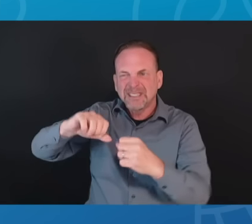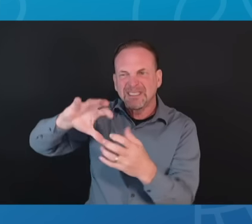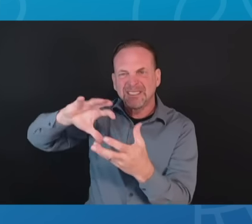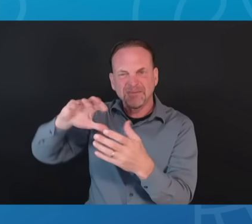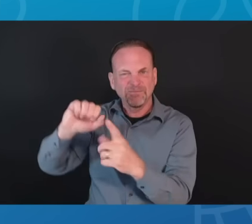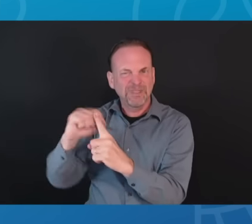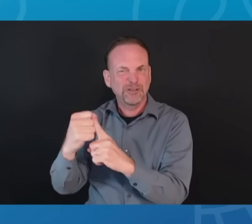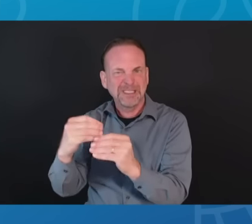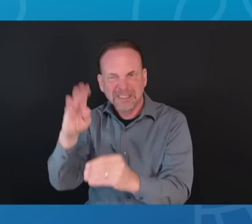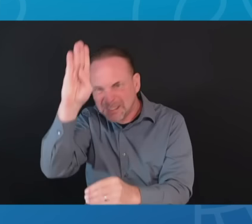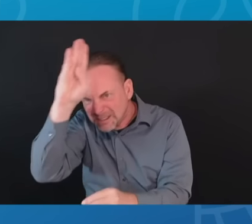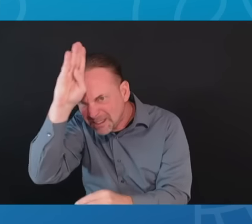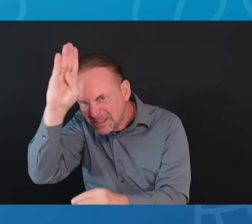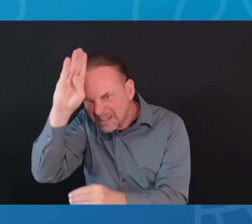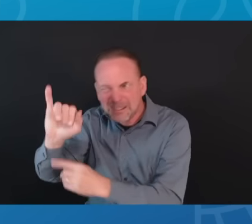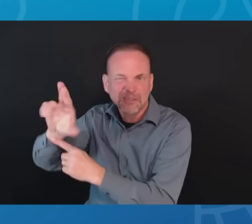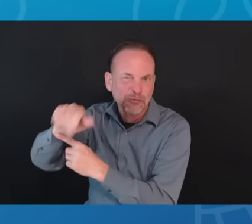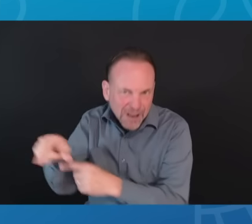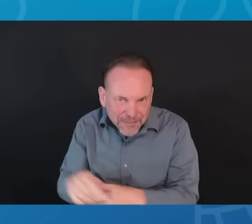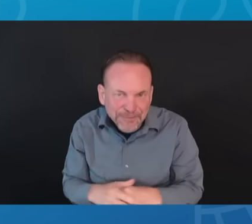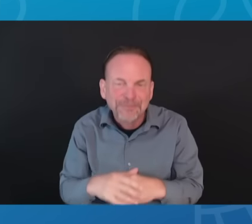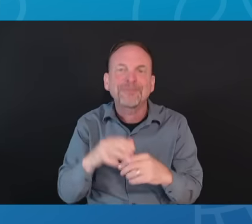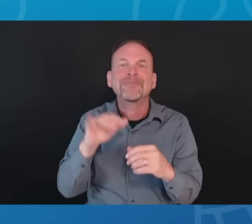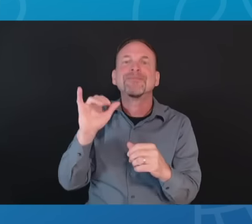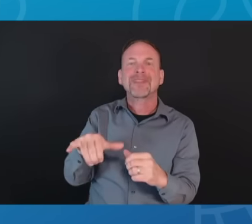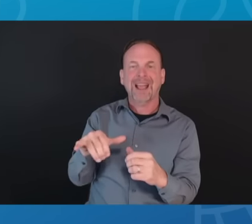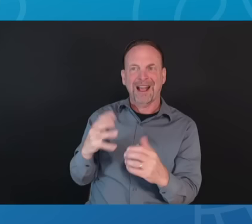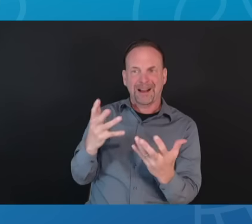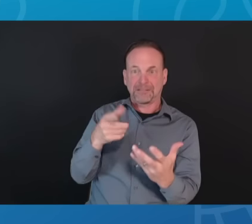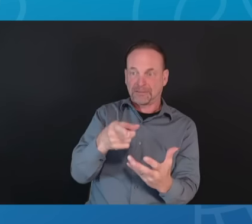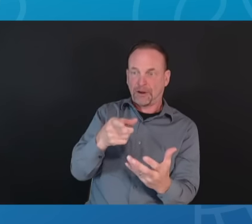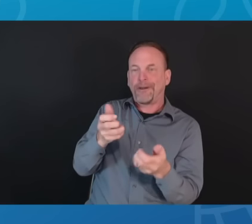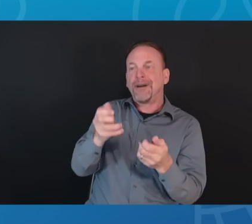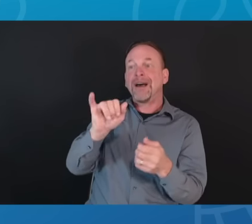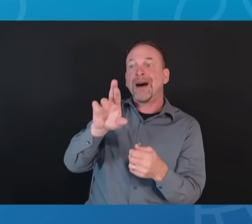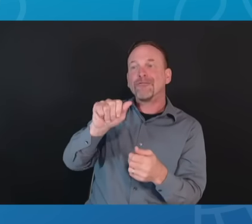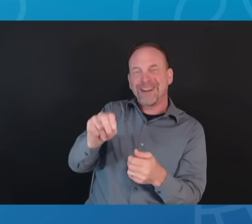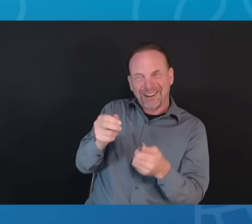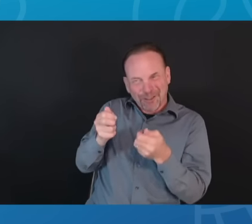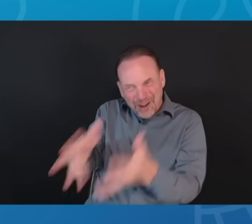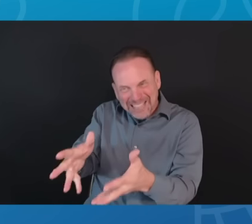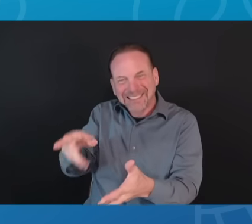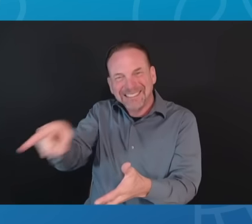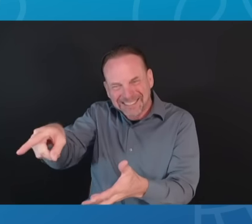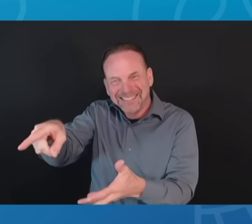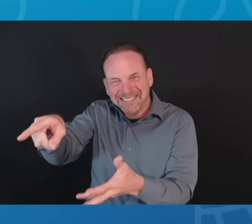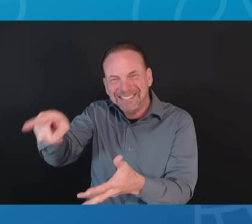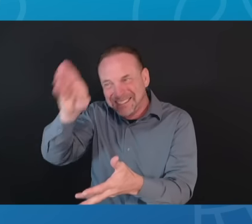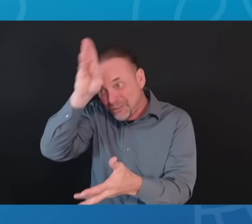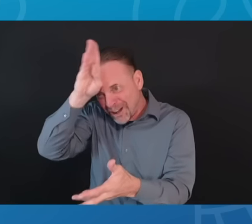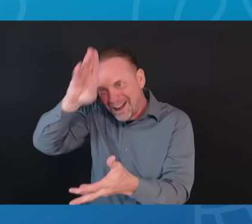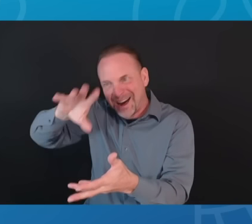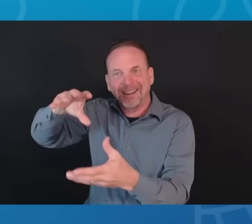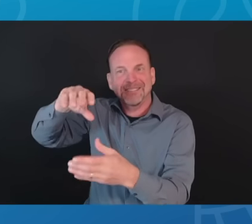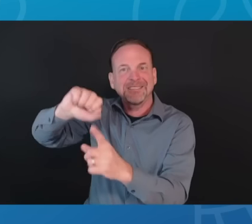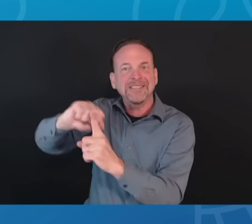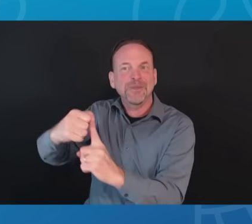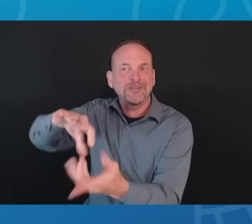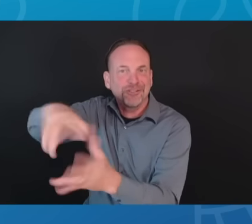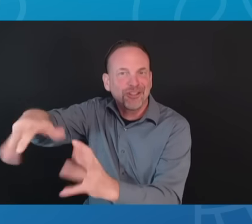into a conflict that the Iraqi people want nothing to do with. That's why we've designated these organizations as terrorist organizations, just as we